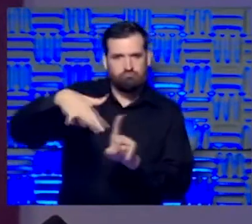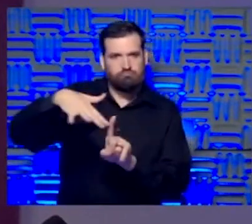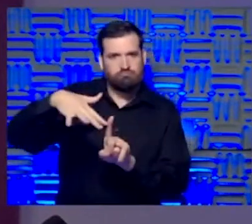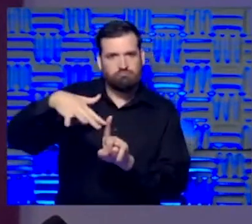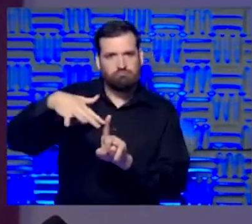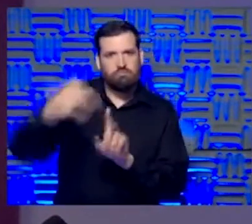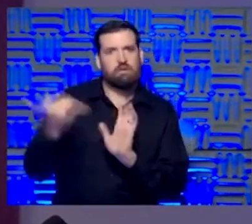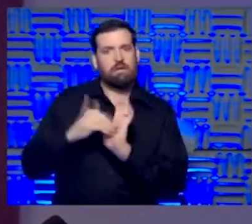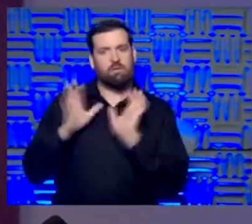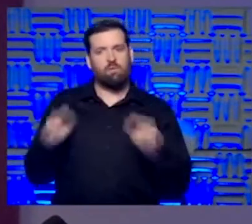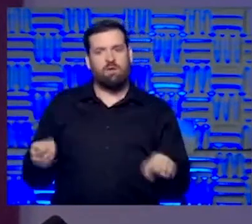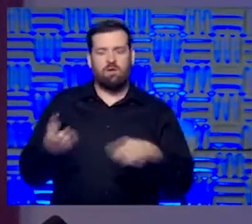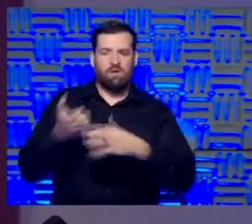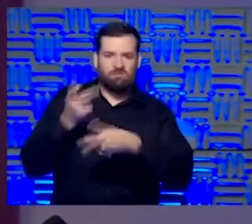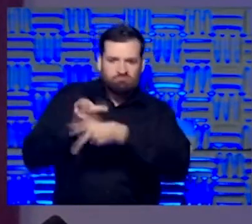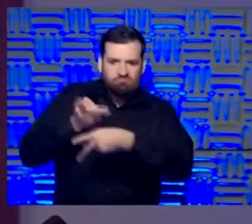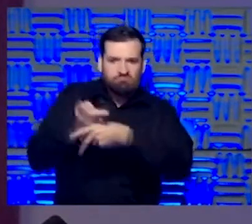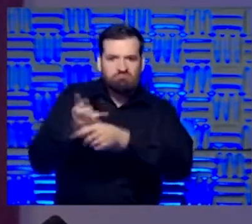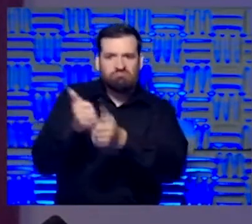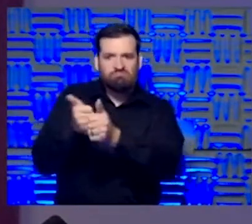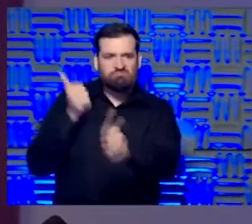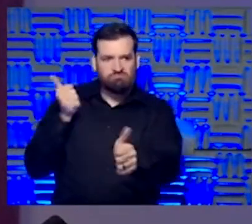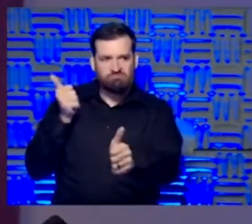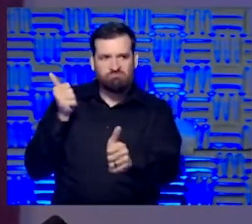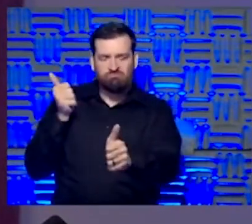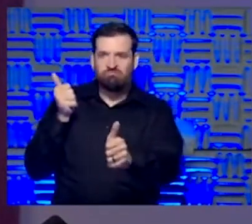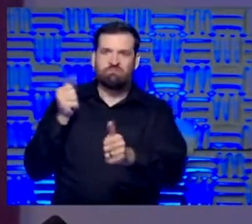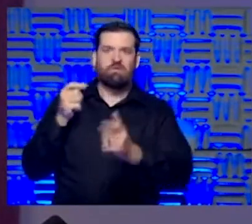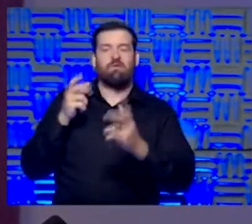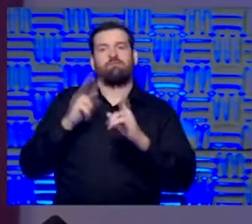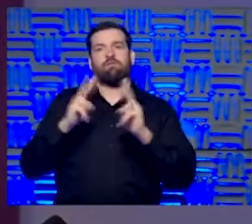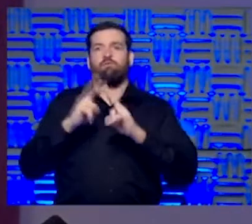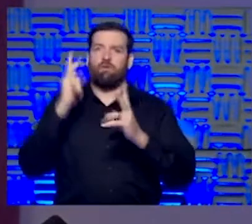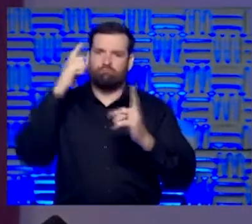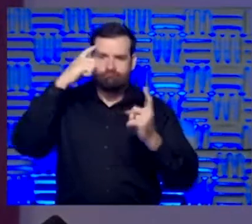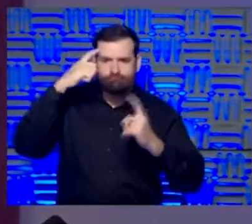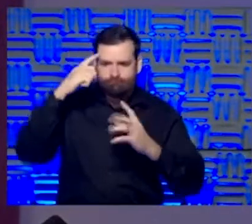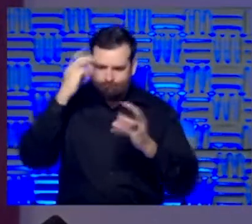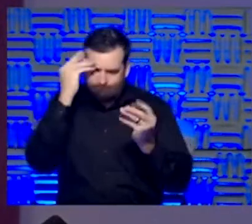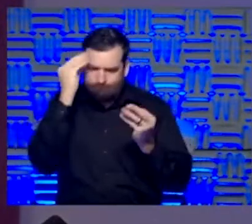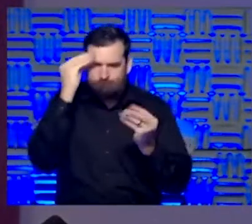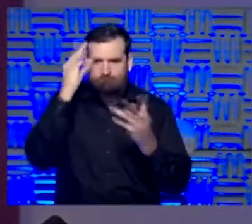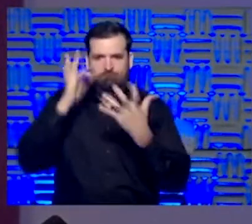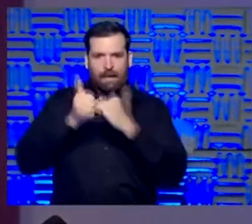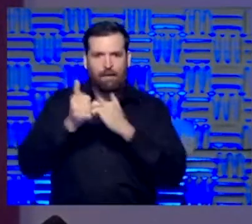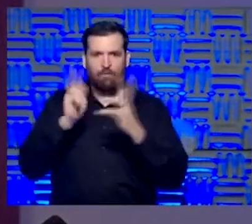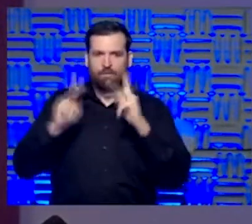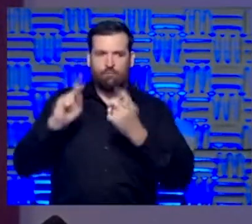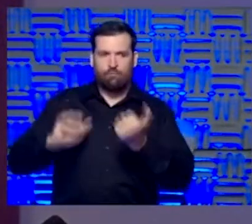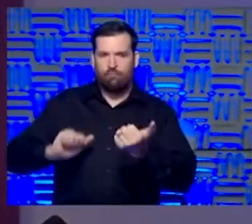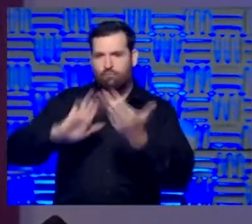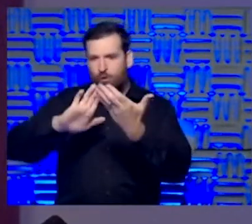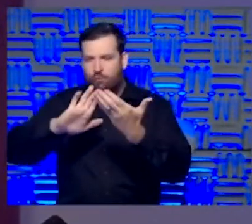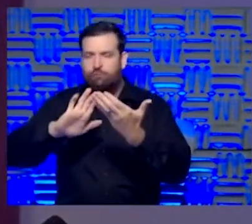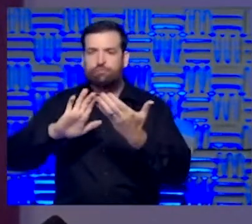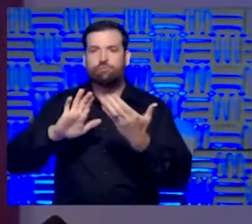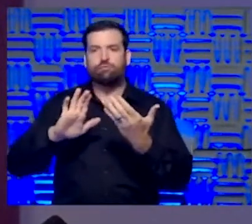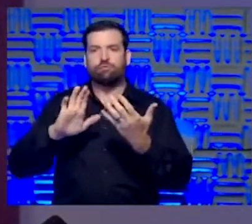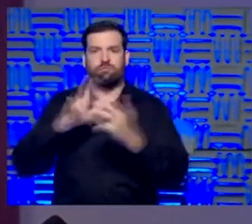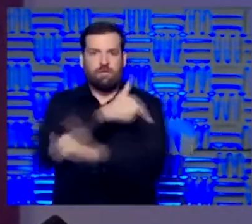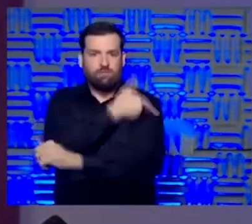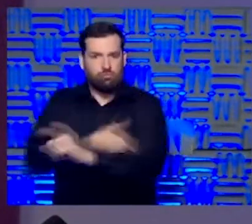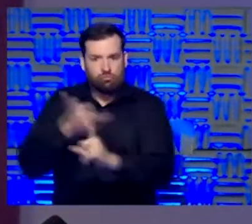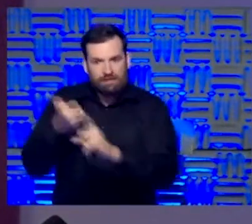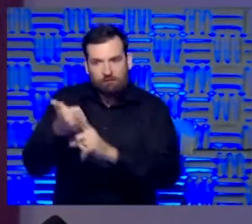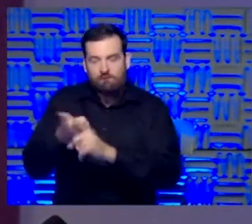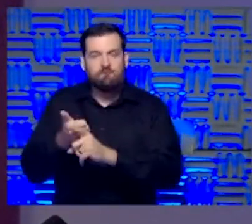that we could maintain social distancing. We've been very thoughtful in terms of how people approach the hospital itself, so that we